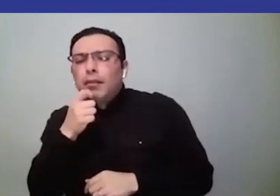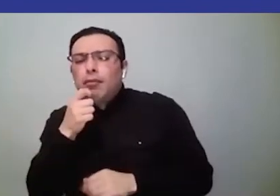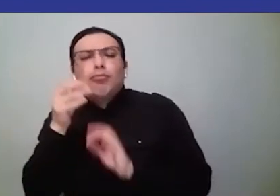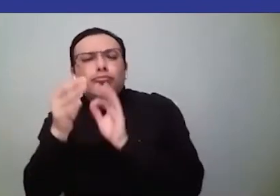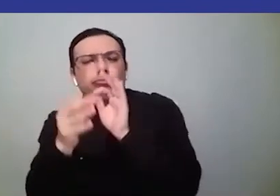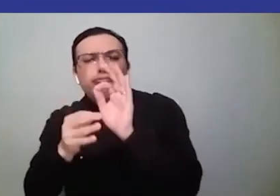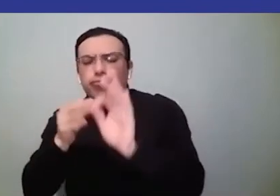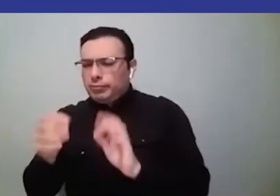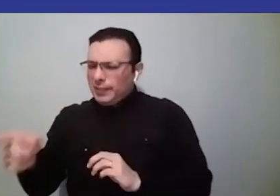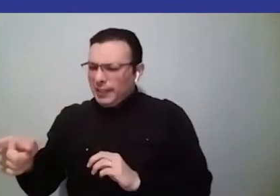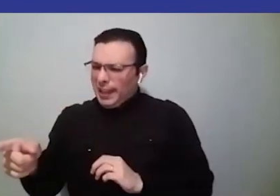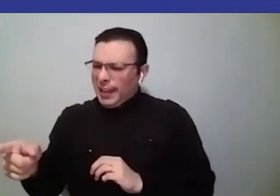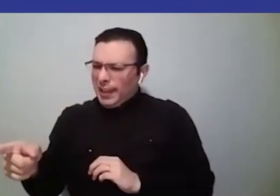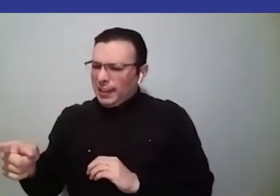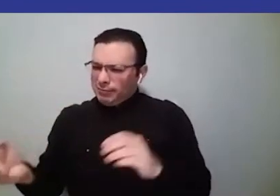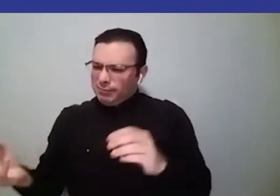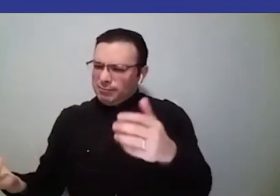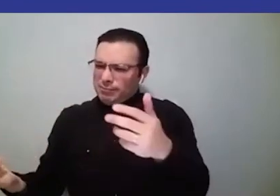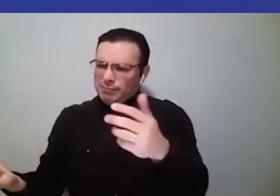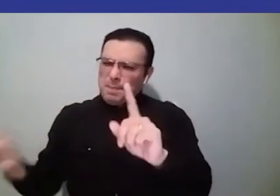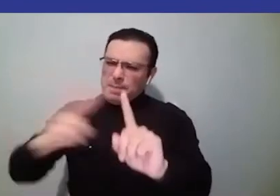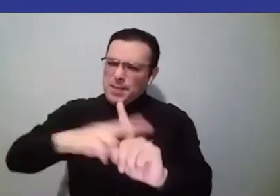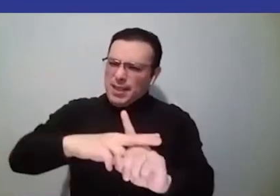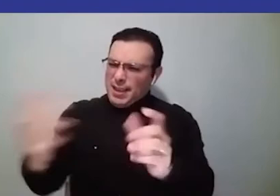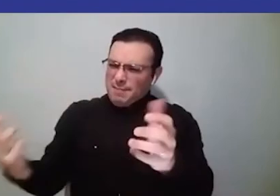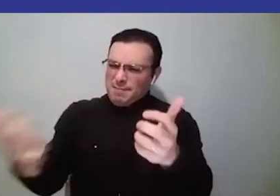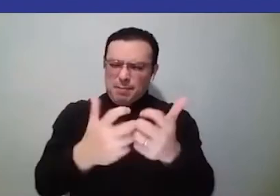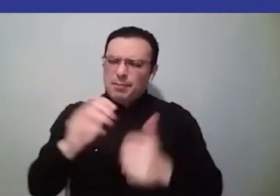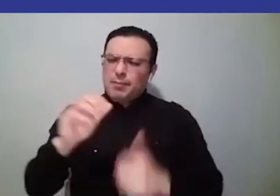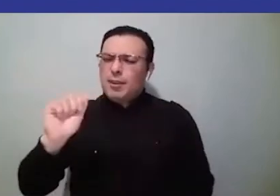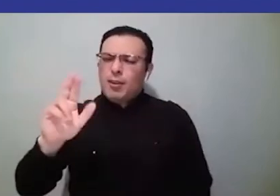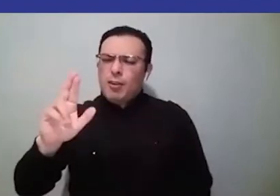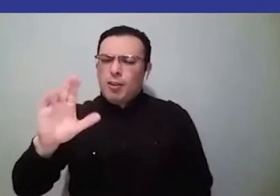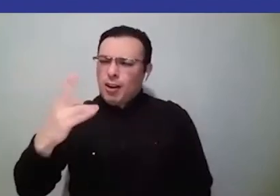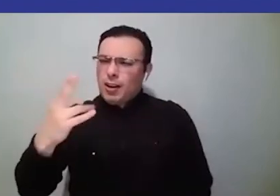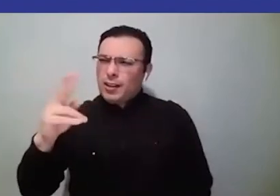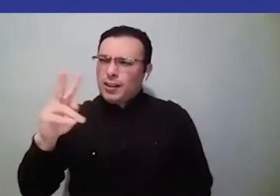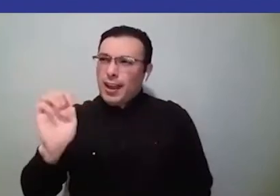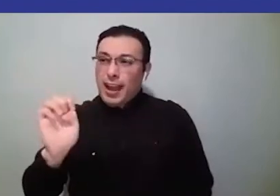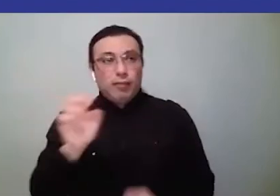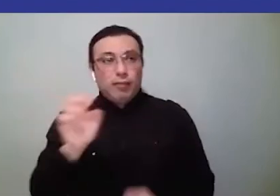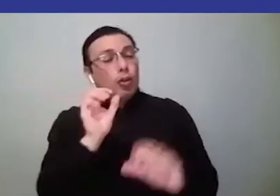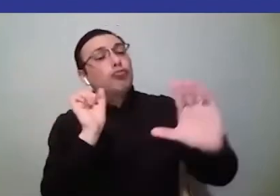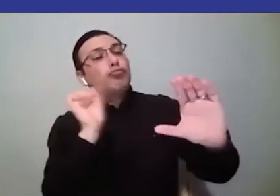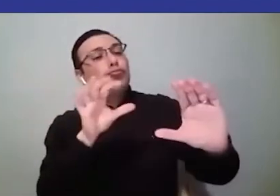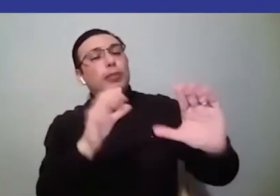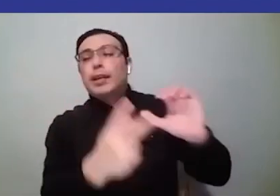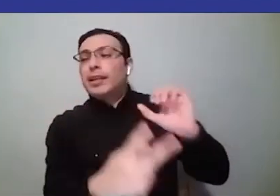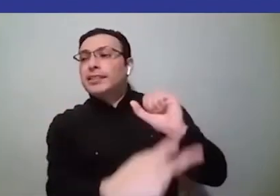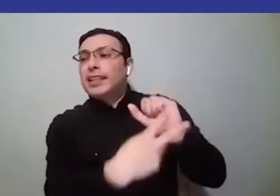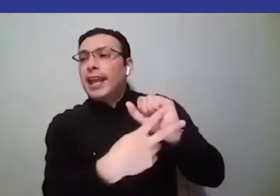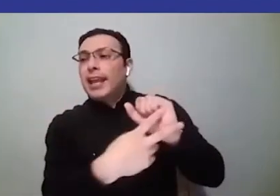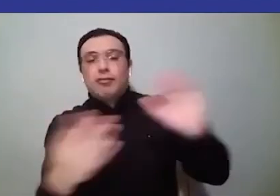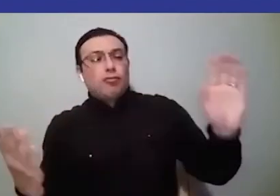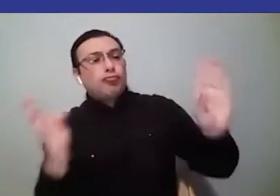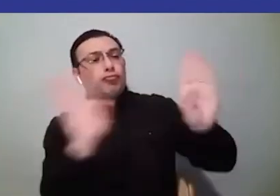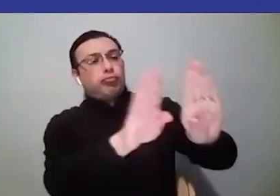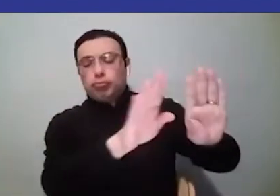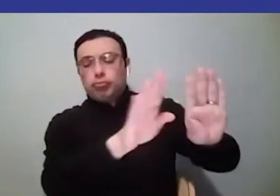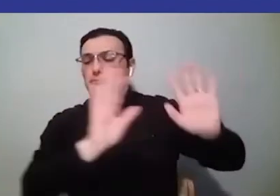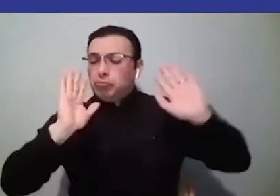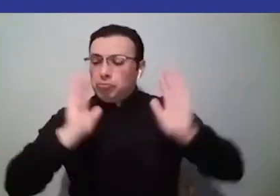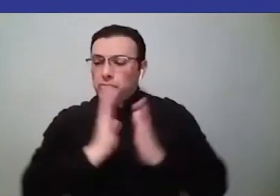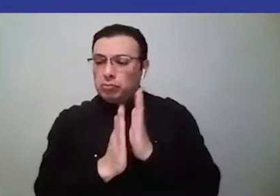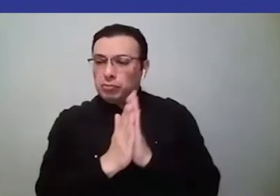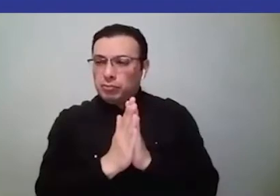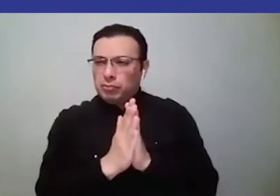different, and they feel alive and activated. So that's what I'm thinking